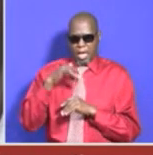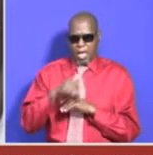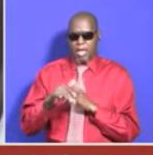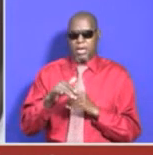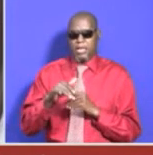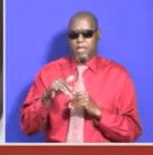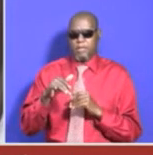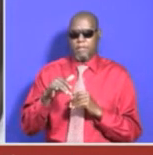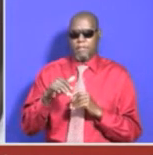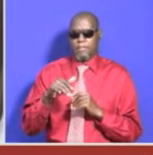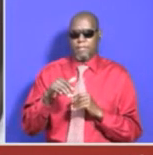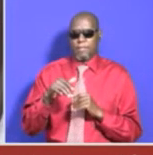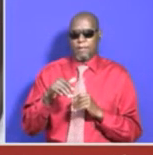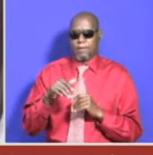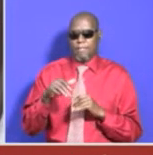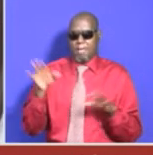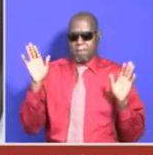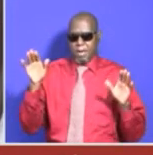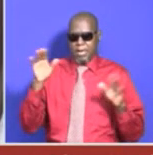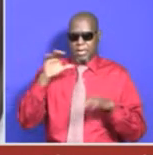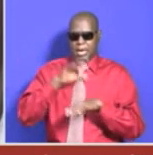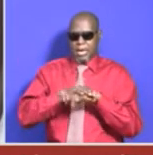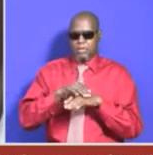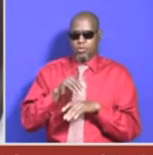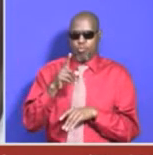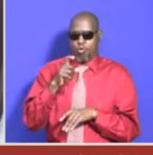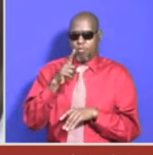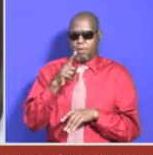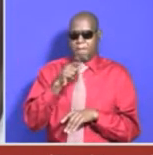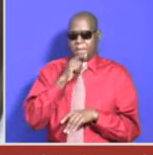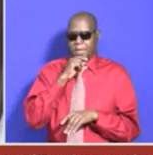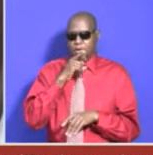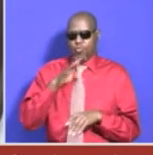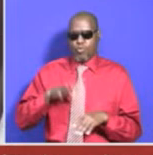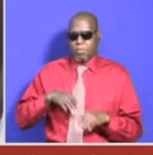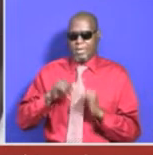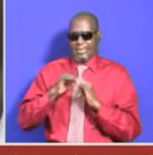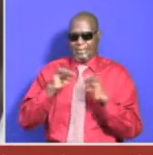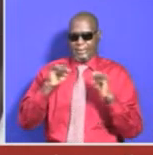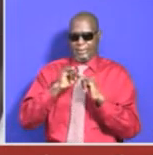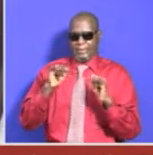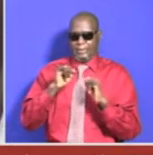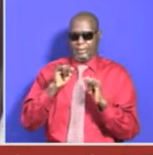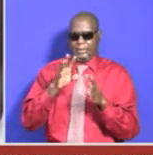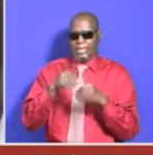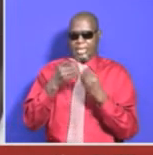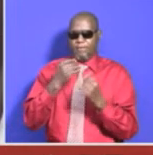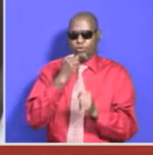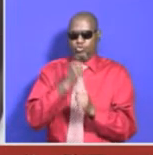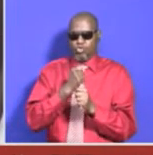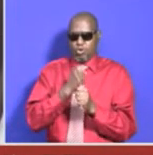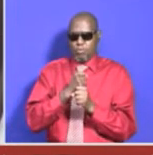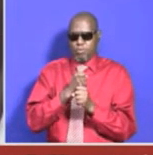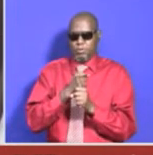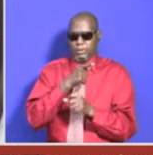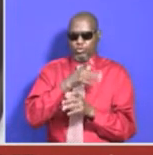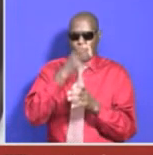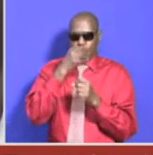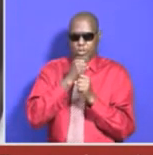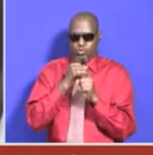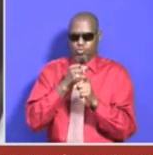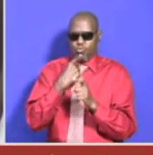be men and women of integrity, so that when you are given a job, whoever has given you trust you 100%.